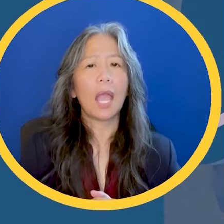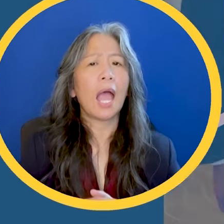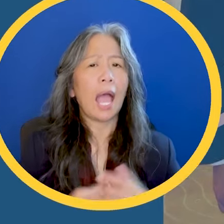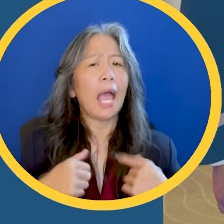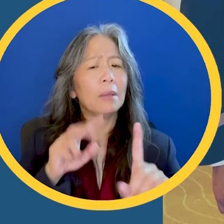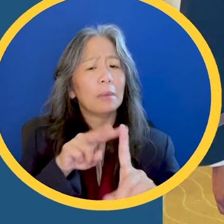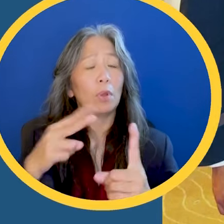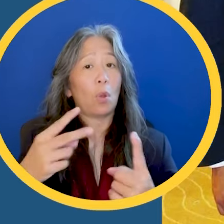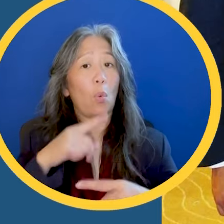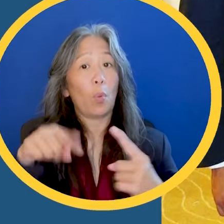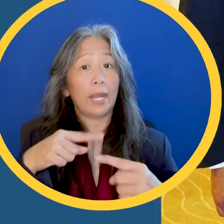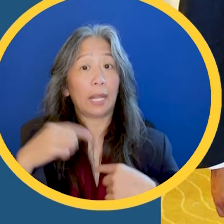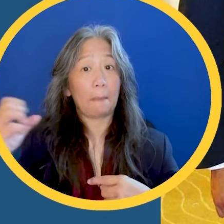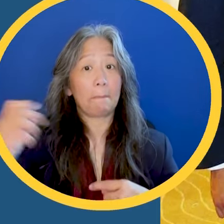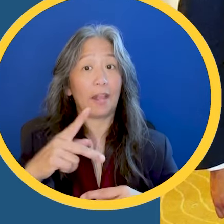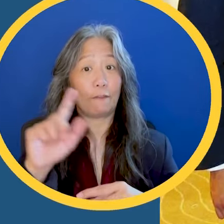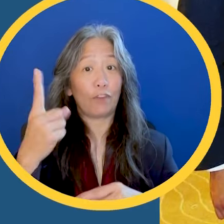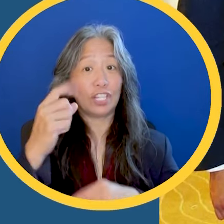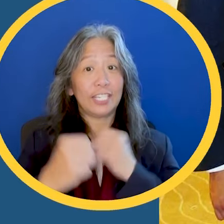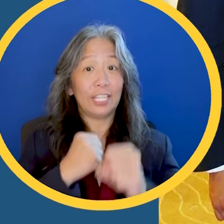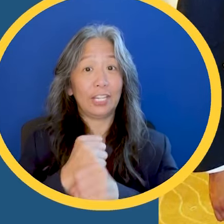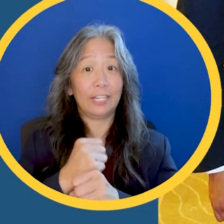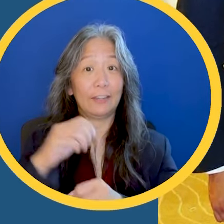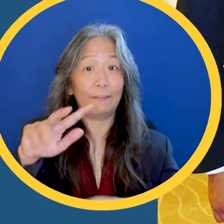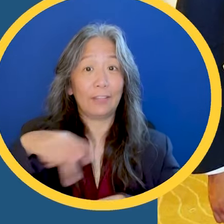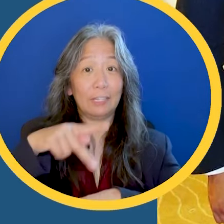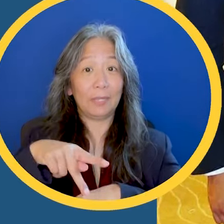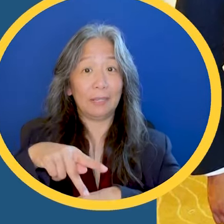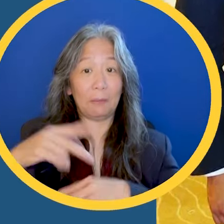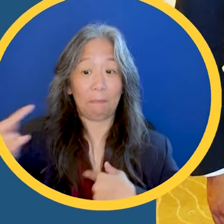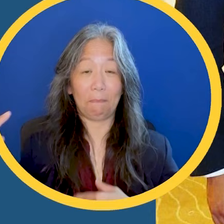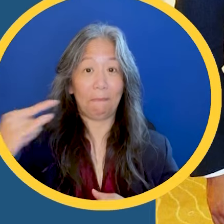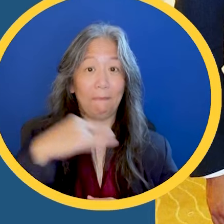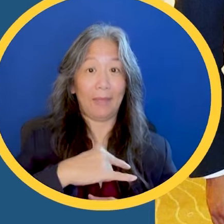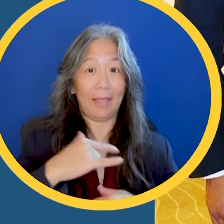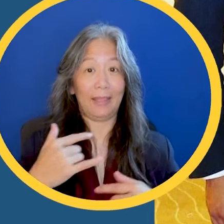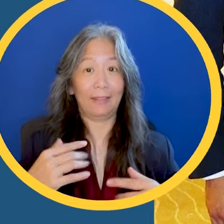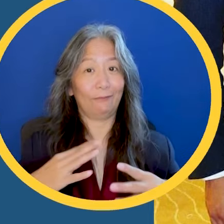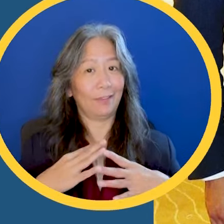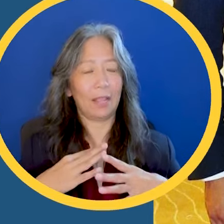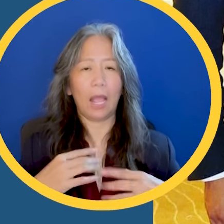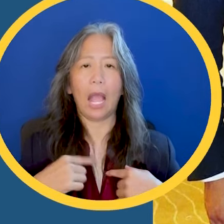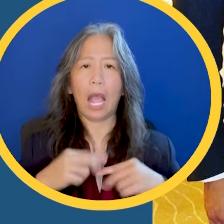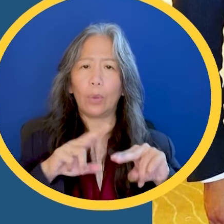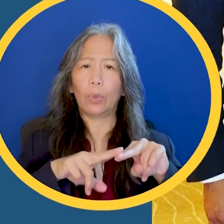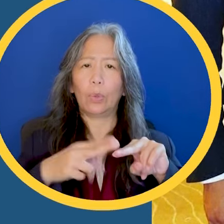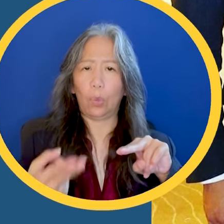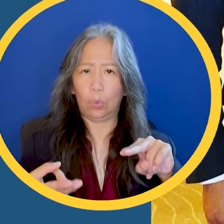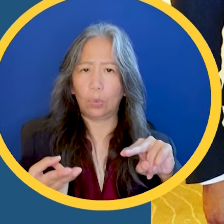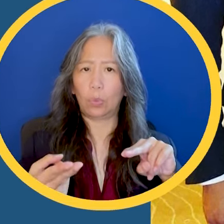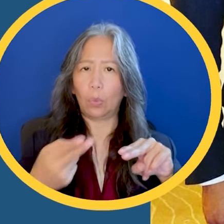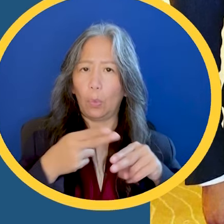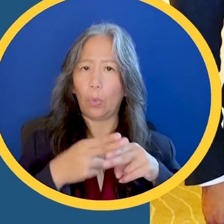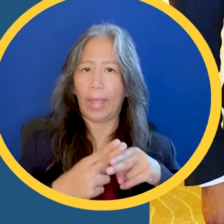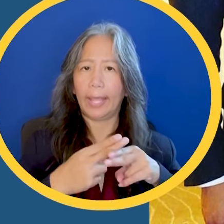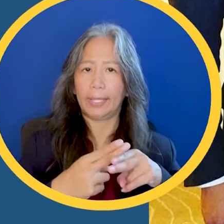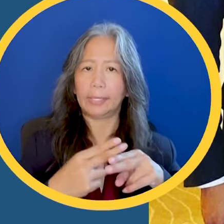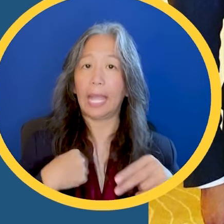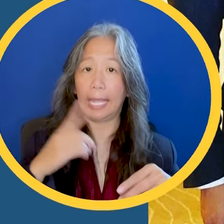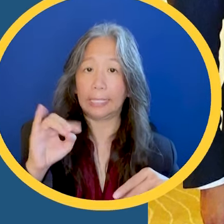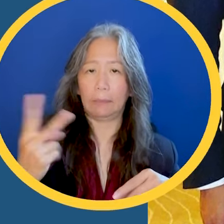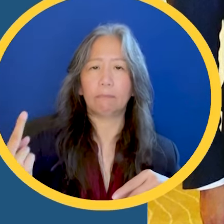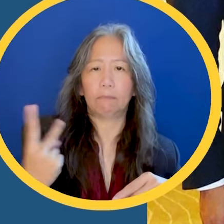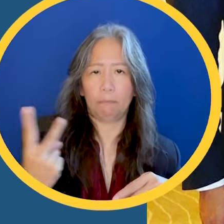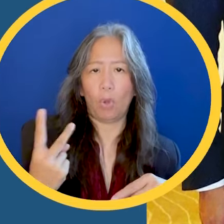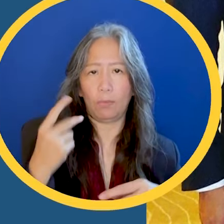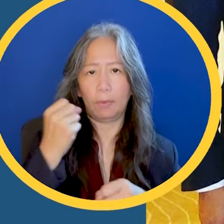But if I could just put it in perspective, when I came back from my first year in the Philippines, coming back, I did lose a good bit of weight.